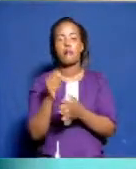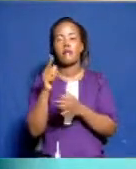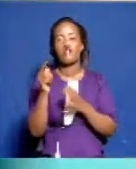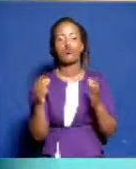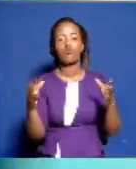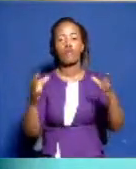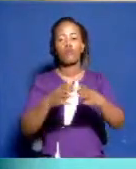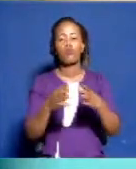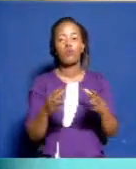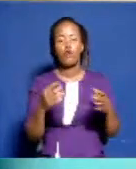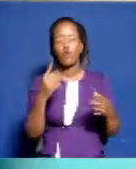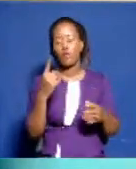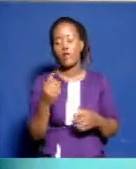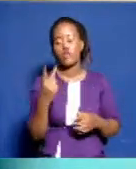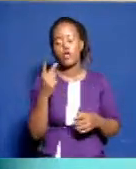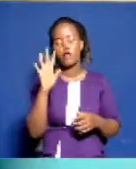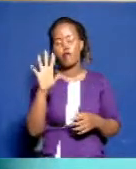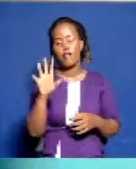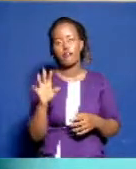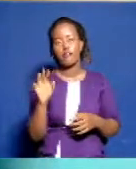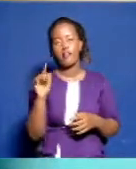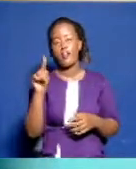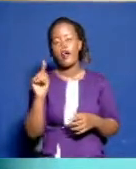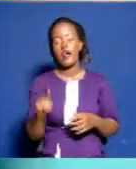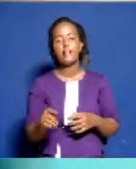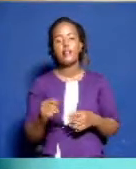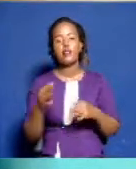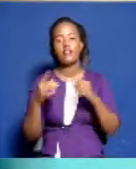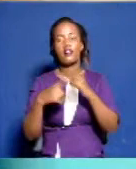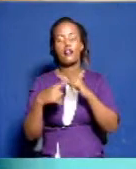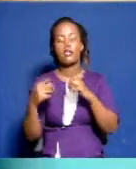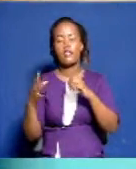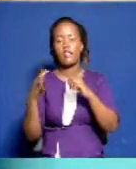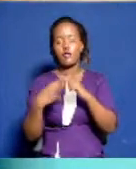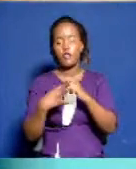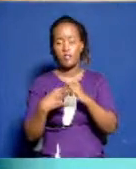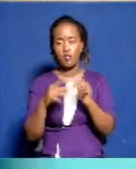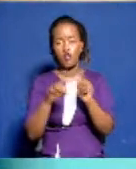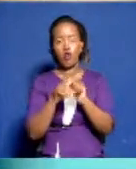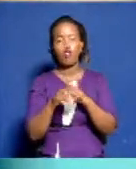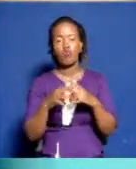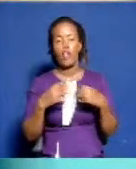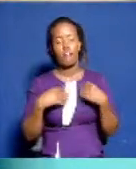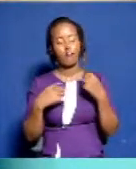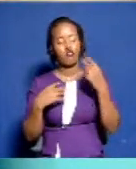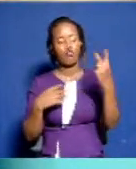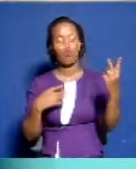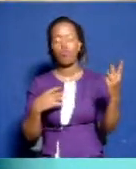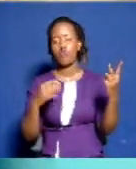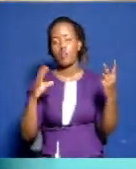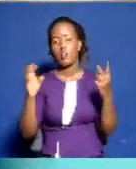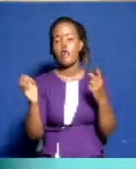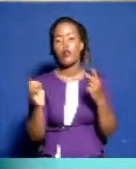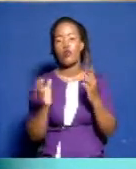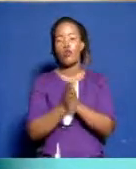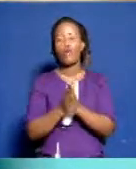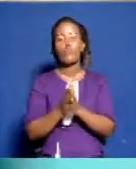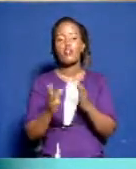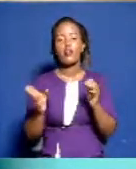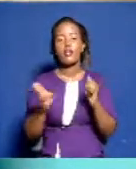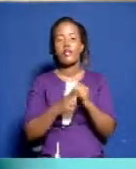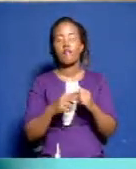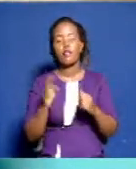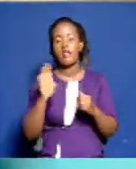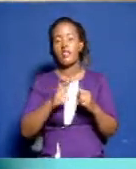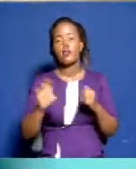emphatic 125-86 victory over the Milwaukee Bucks and take a 2-0 lead in the best-of-7 Eastern